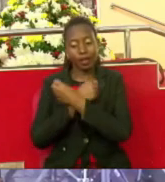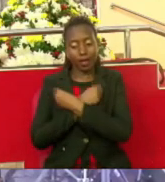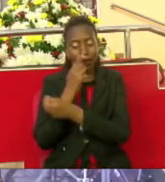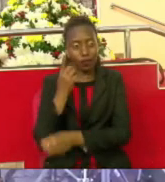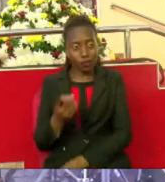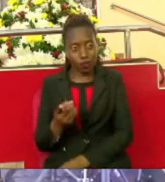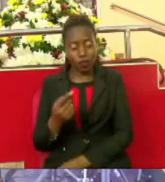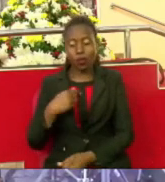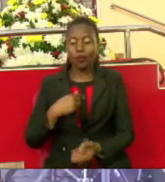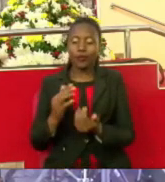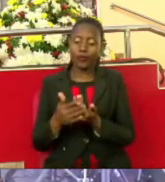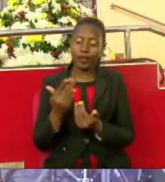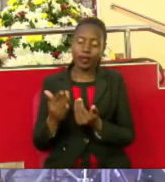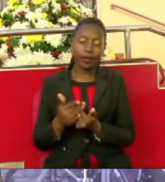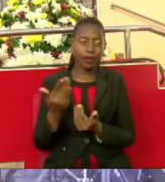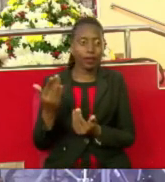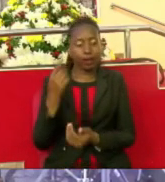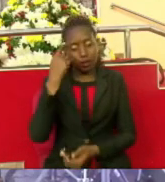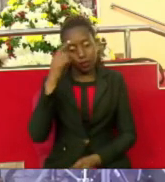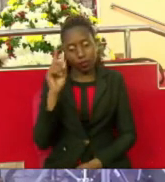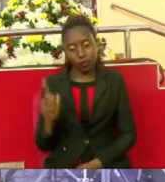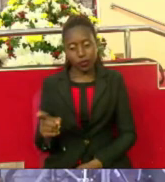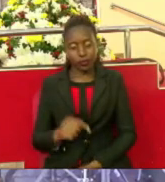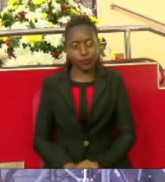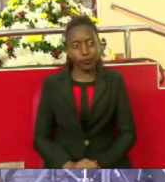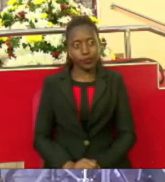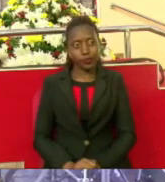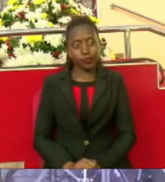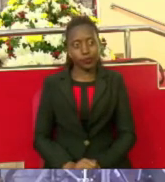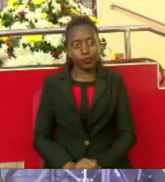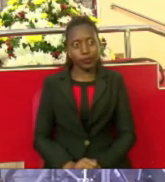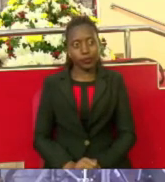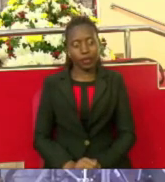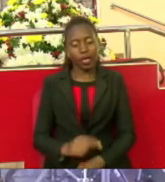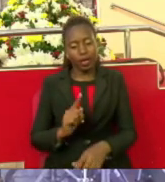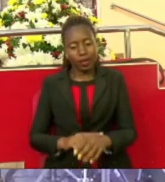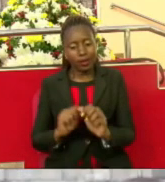I care. Just the fact that he could stretch his hand and touch his